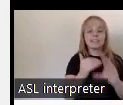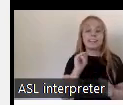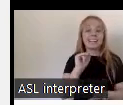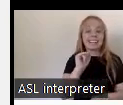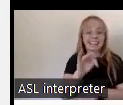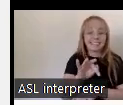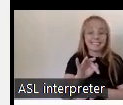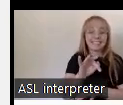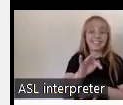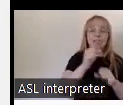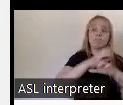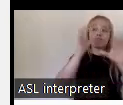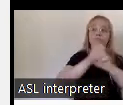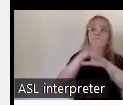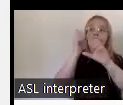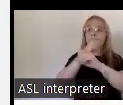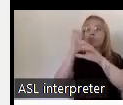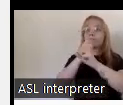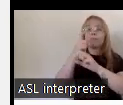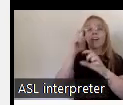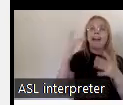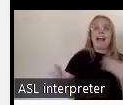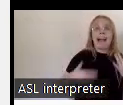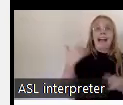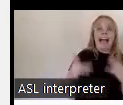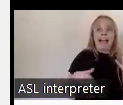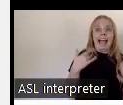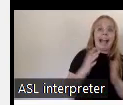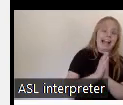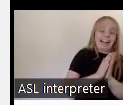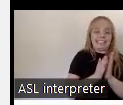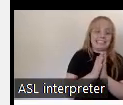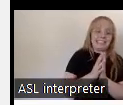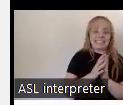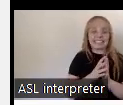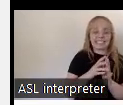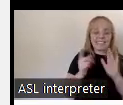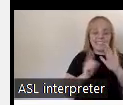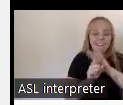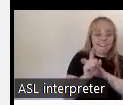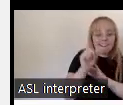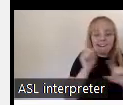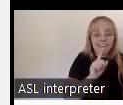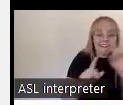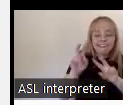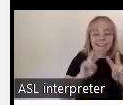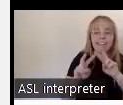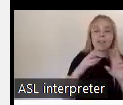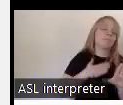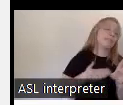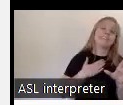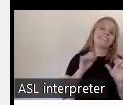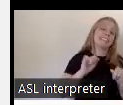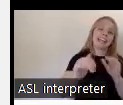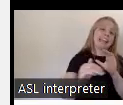the fireworks are going off in your head on the 4th and you're so excited about something as you've been exploring this, please feel free to email